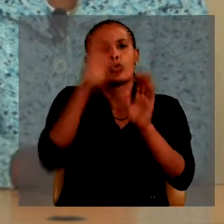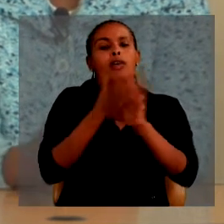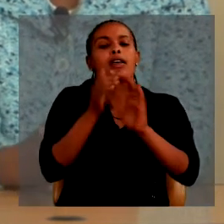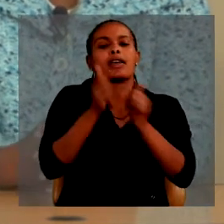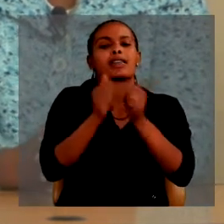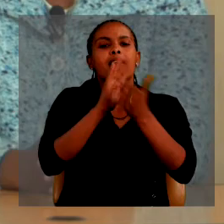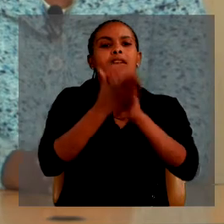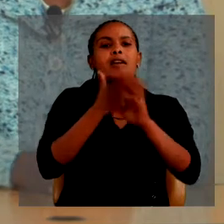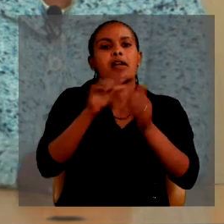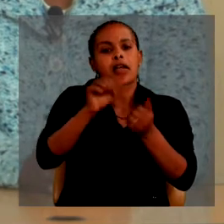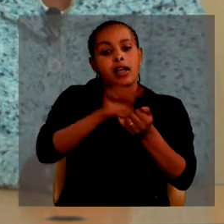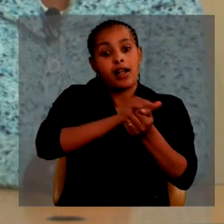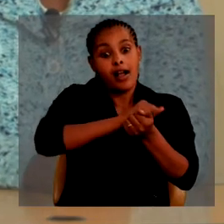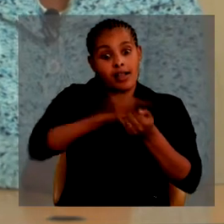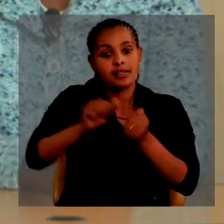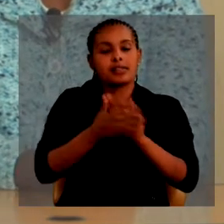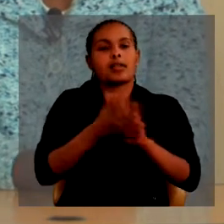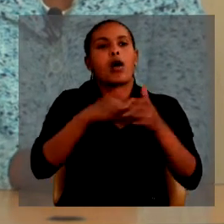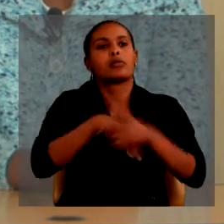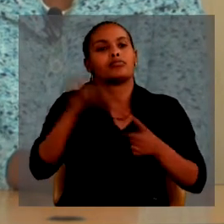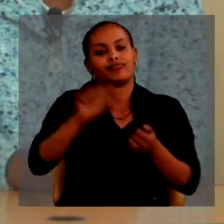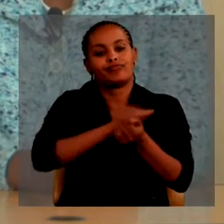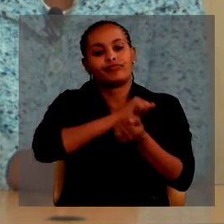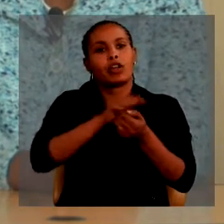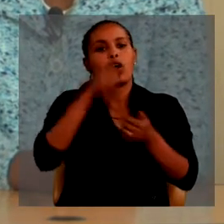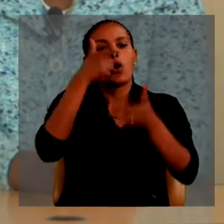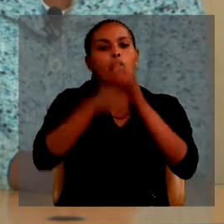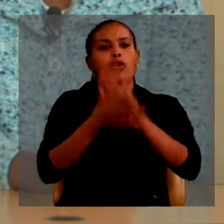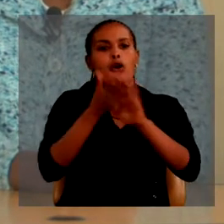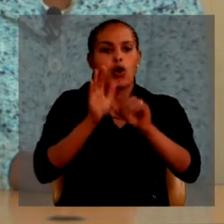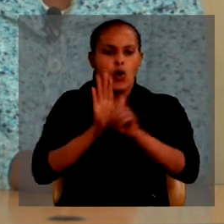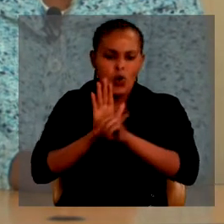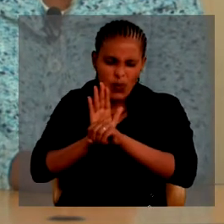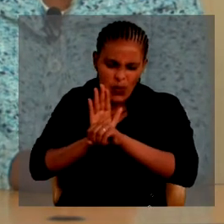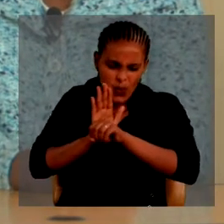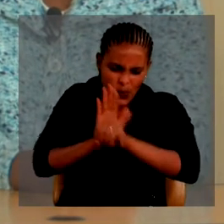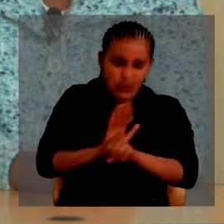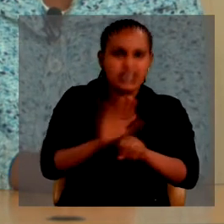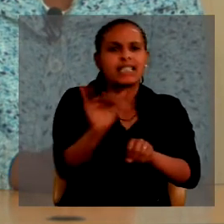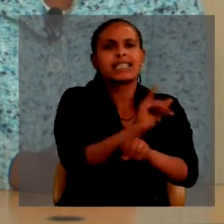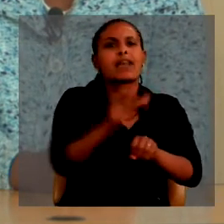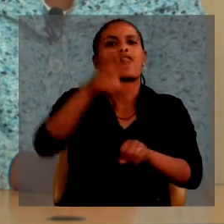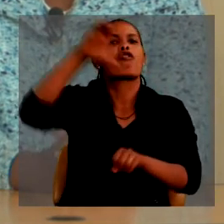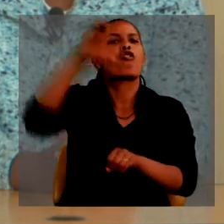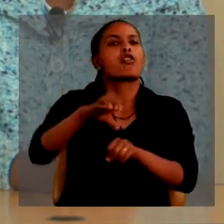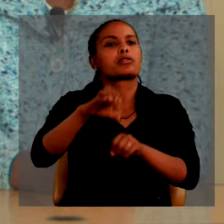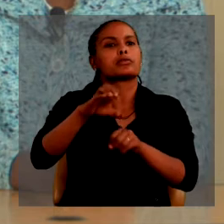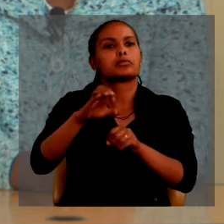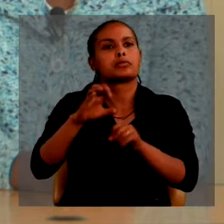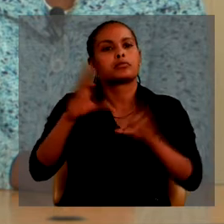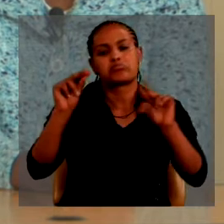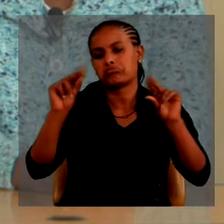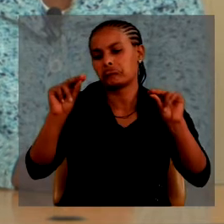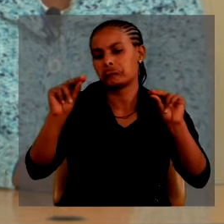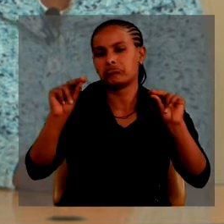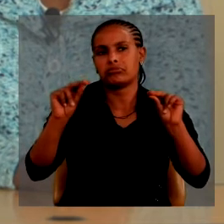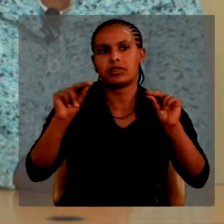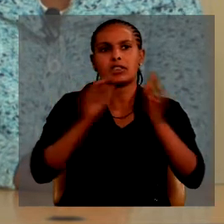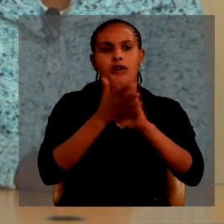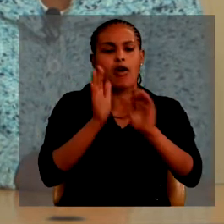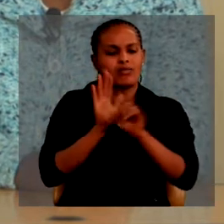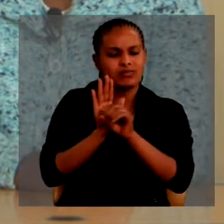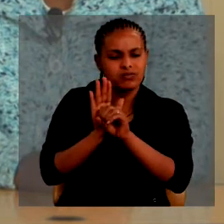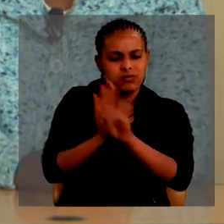it cancels out. What if we push you with the same force? You wouldn't know that you are being